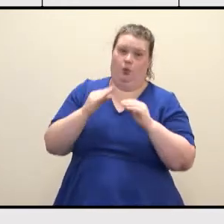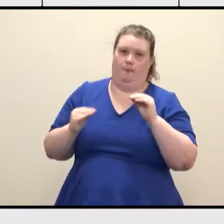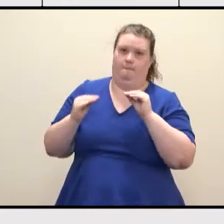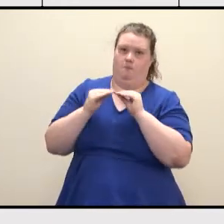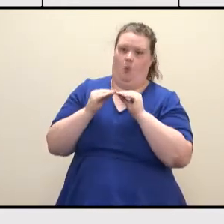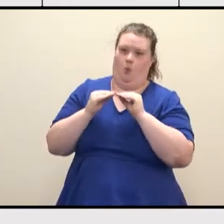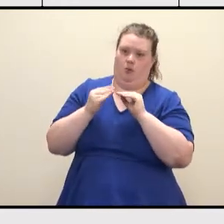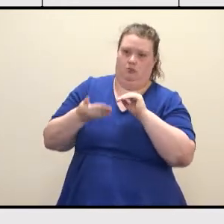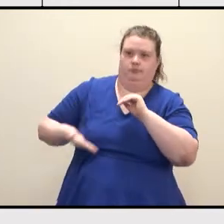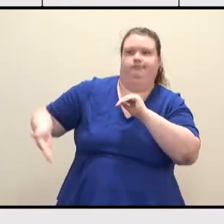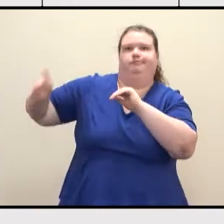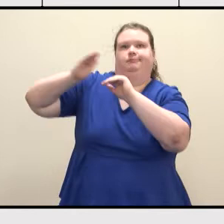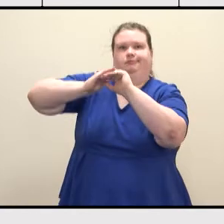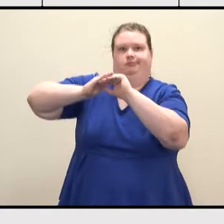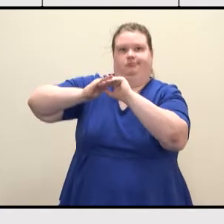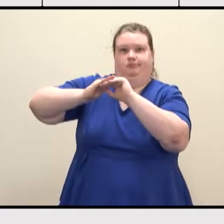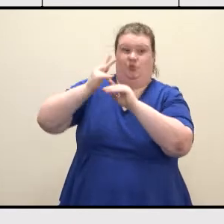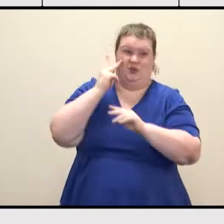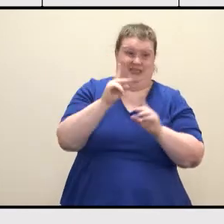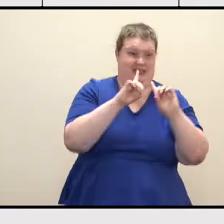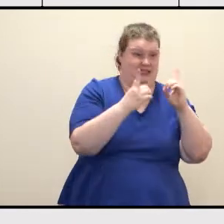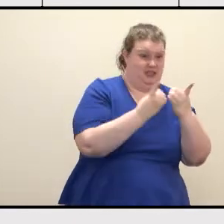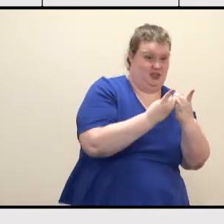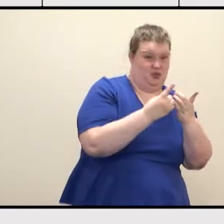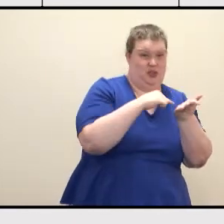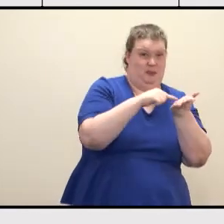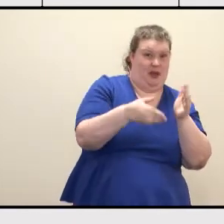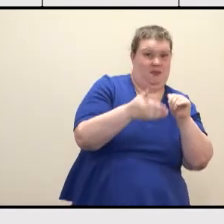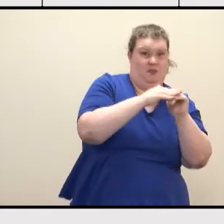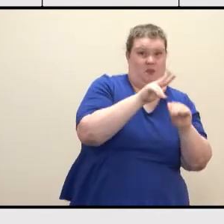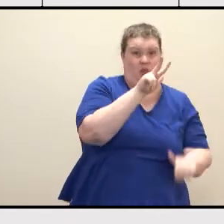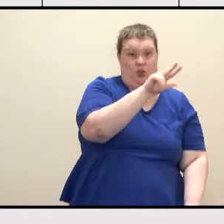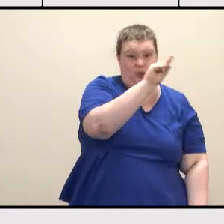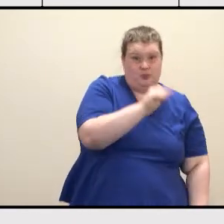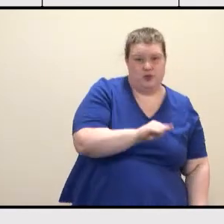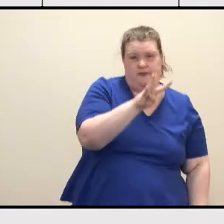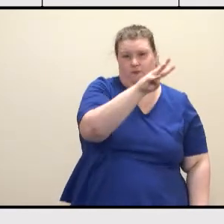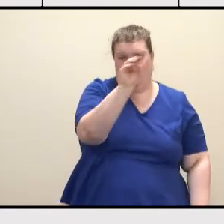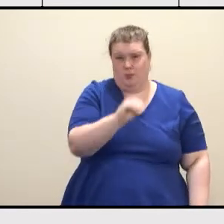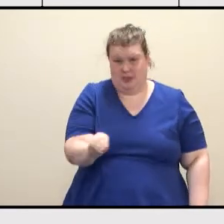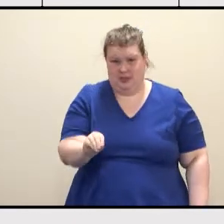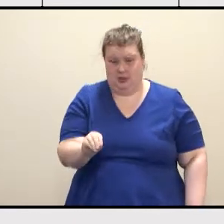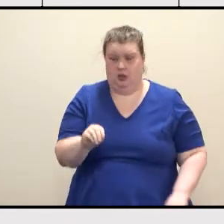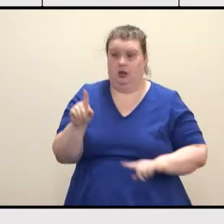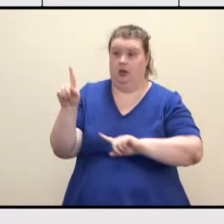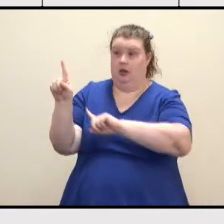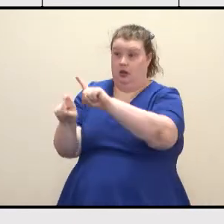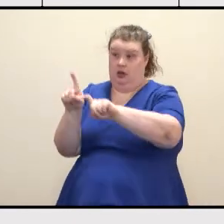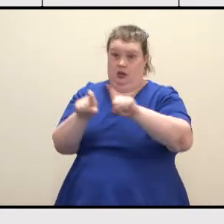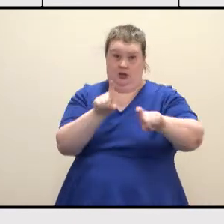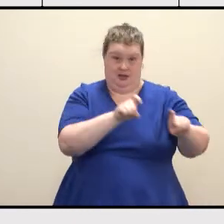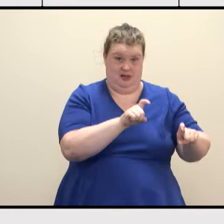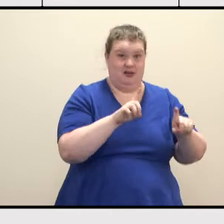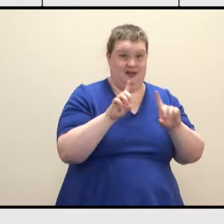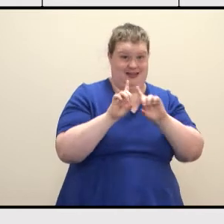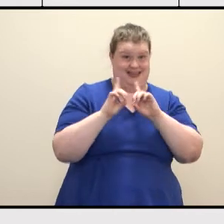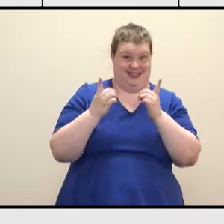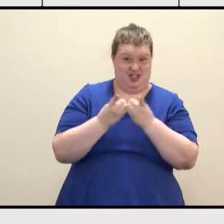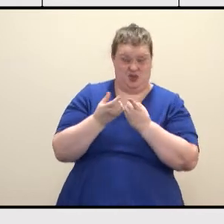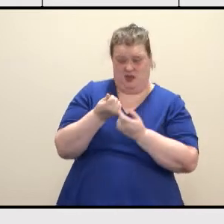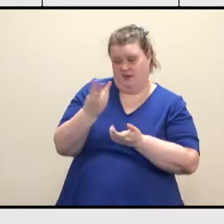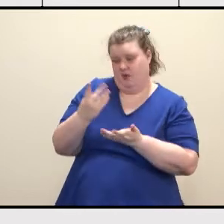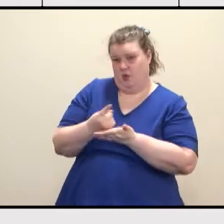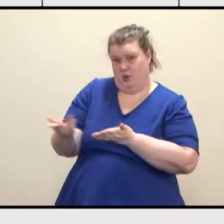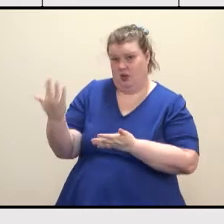seeing districts come out with a 3 and 4%. And so from our quick poll that we gave to districts probably about a few